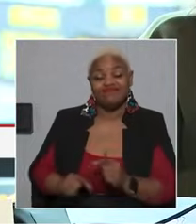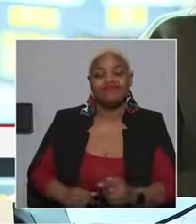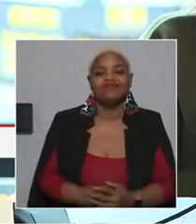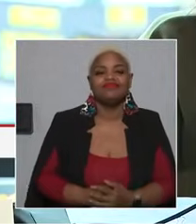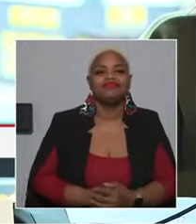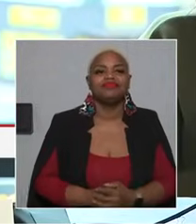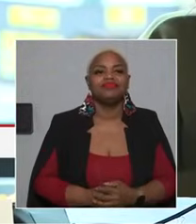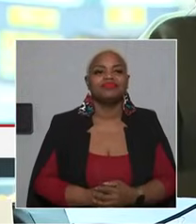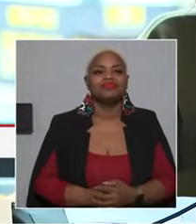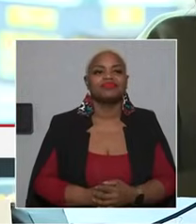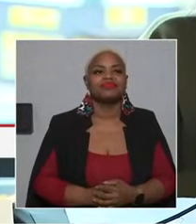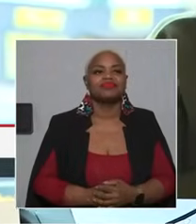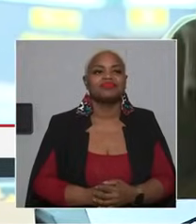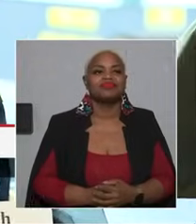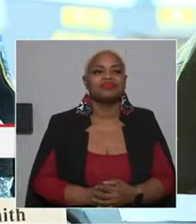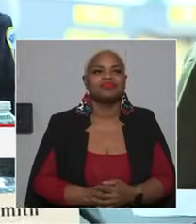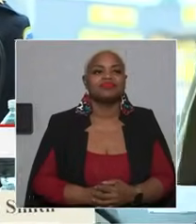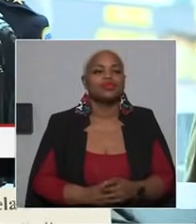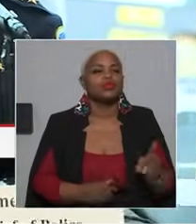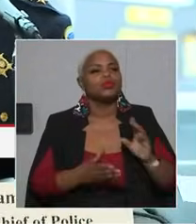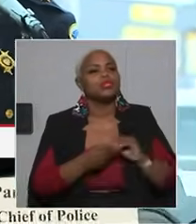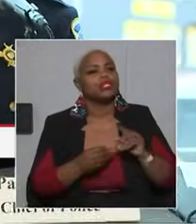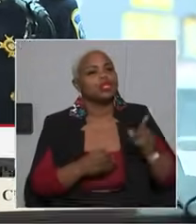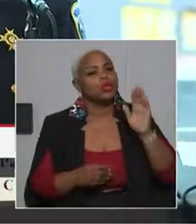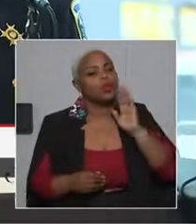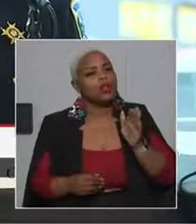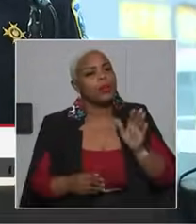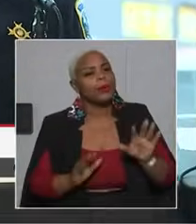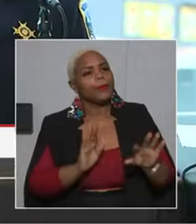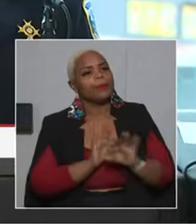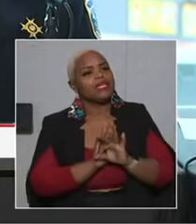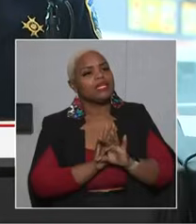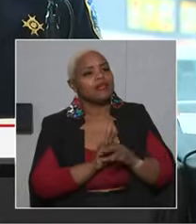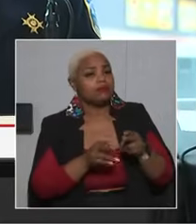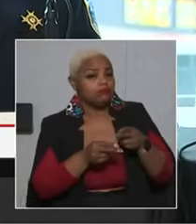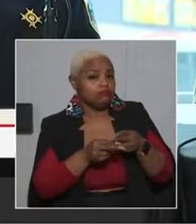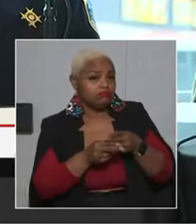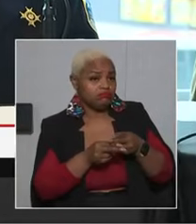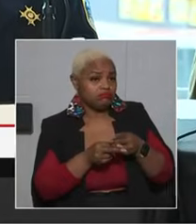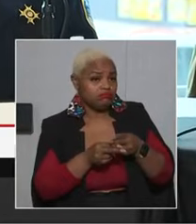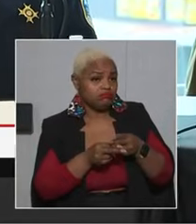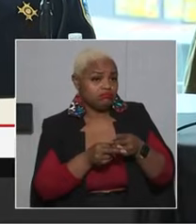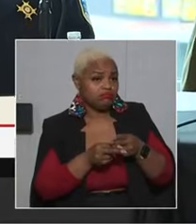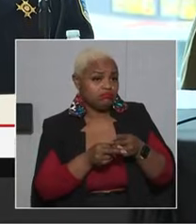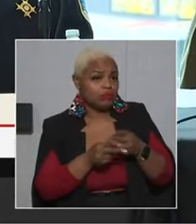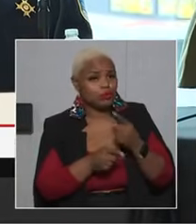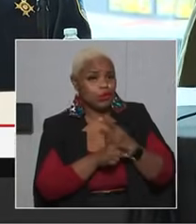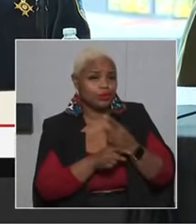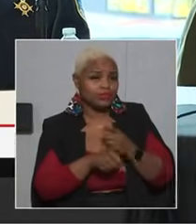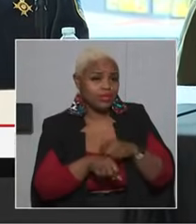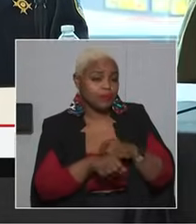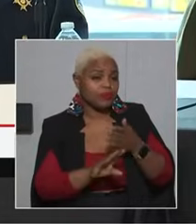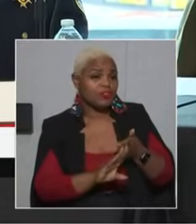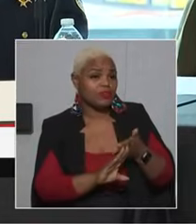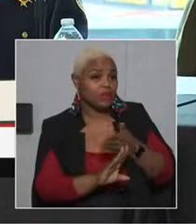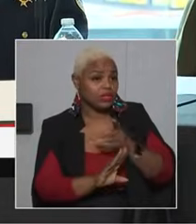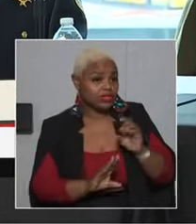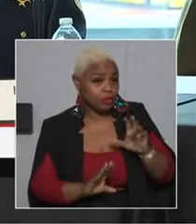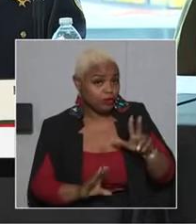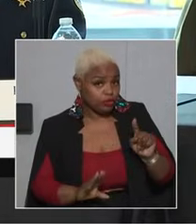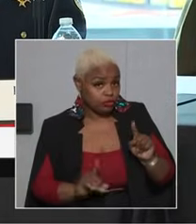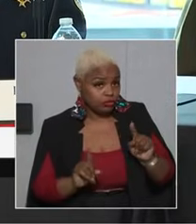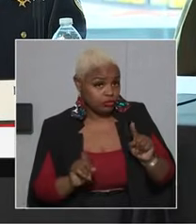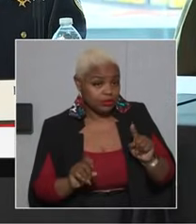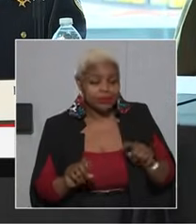you'll name an interim at the appropriate time. Will that be before the end of the year? Yes. Okay, and then can you tell